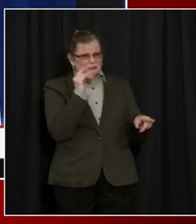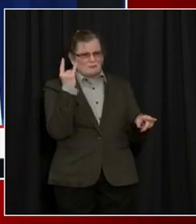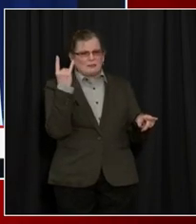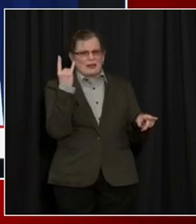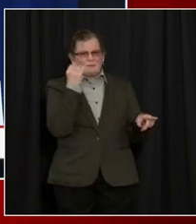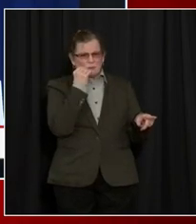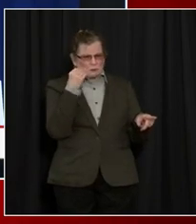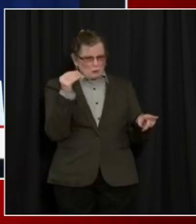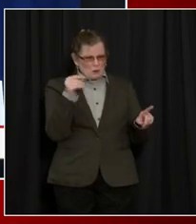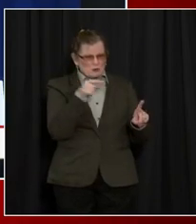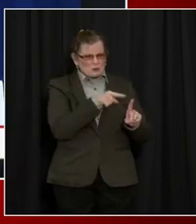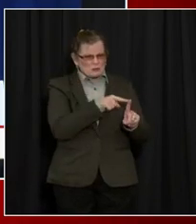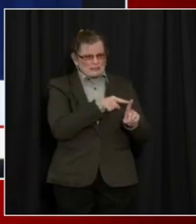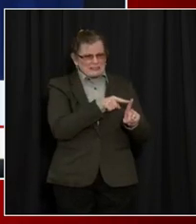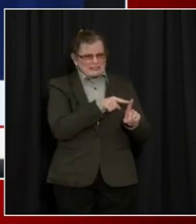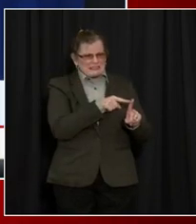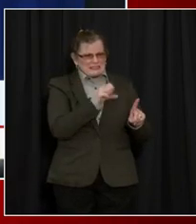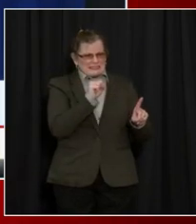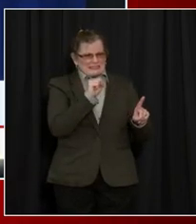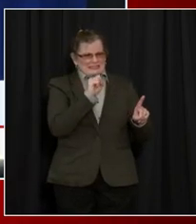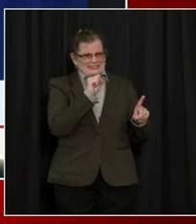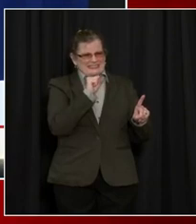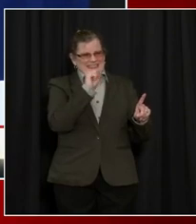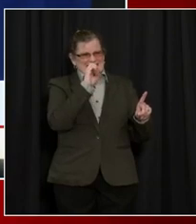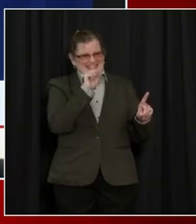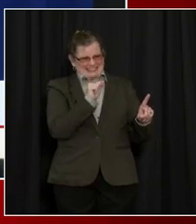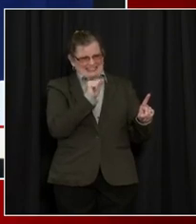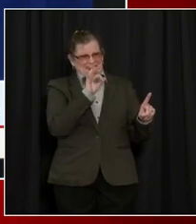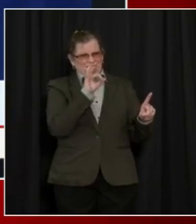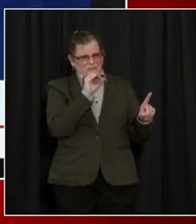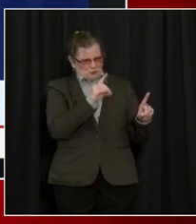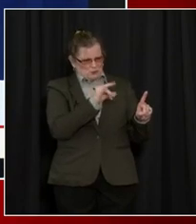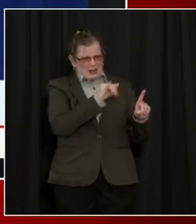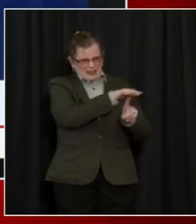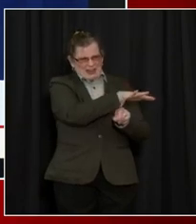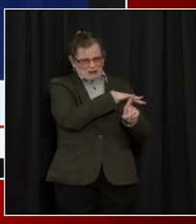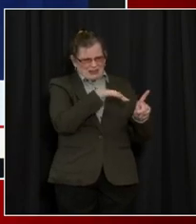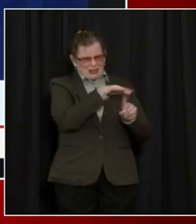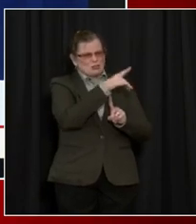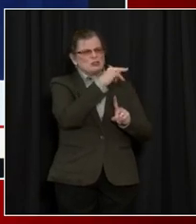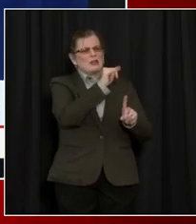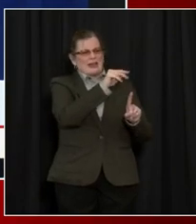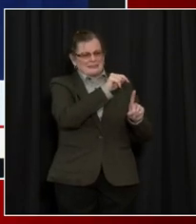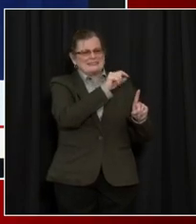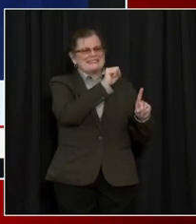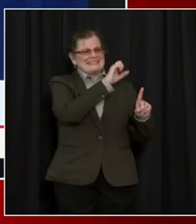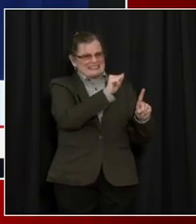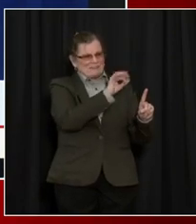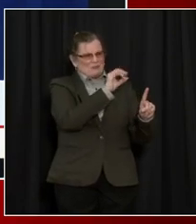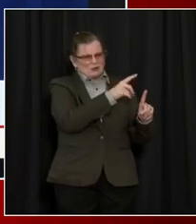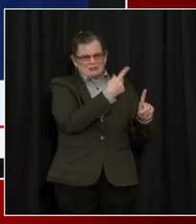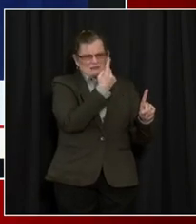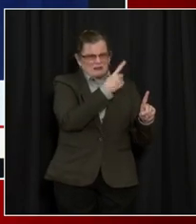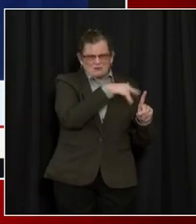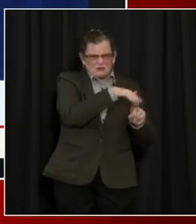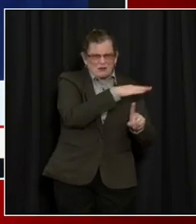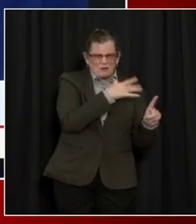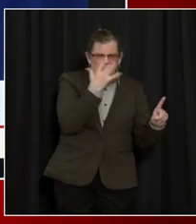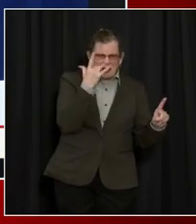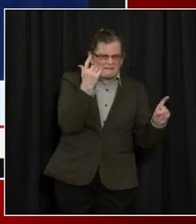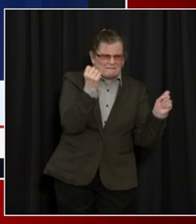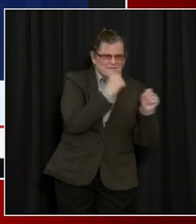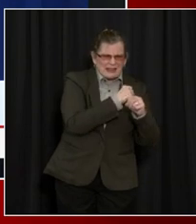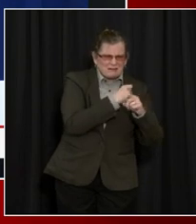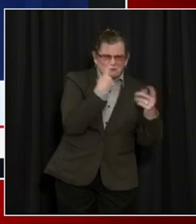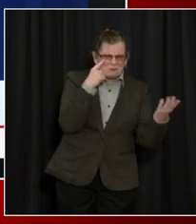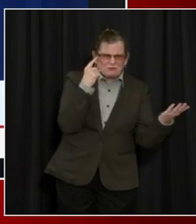Is that connected, and are any charges coming forth because of that incident inside the store? We believe that the